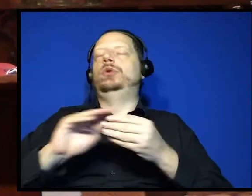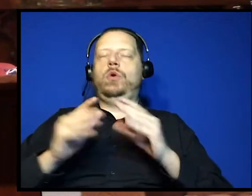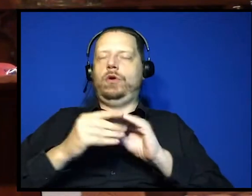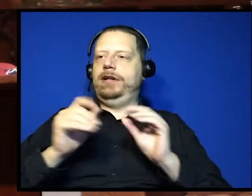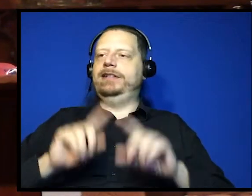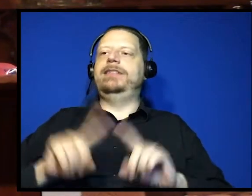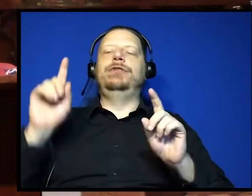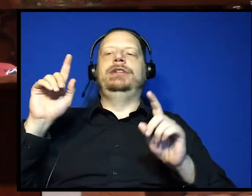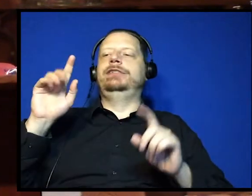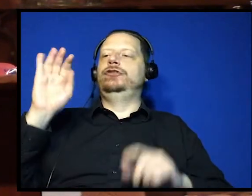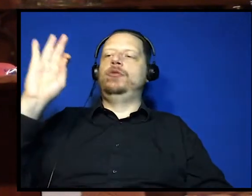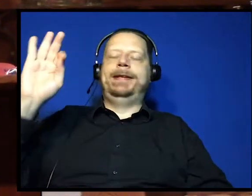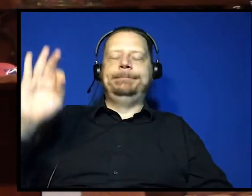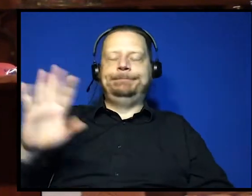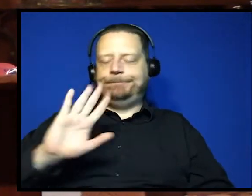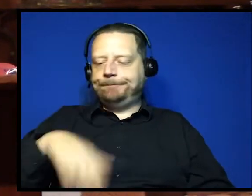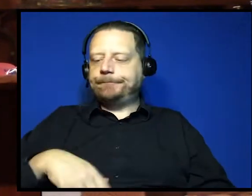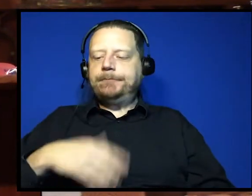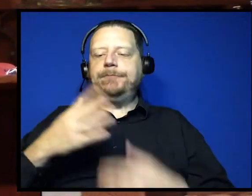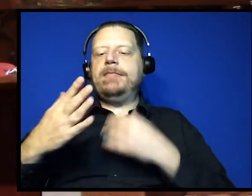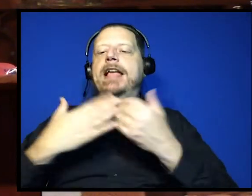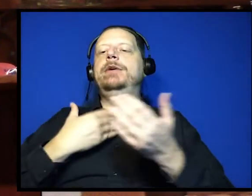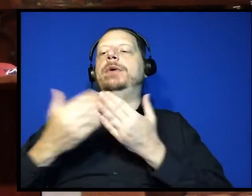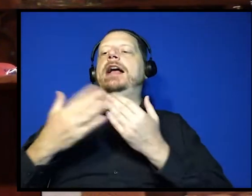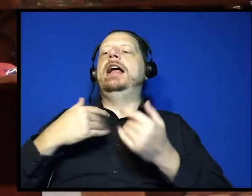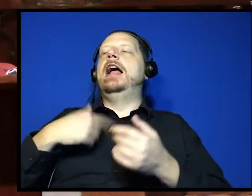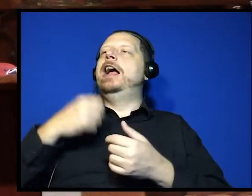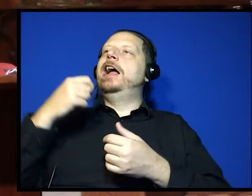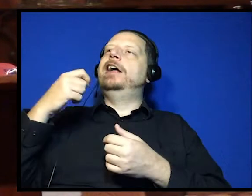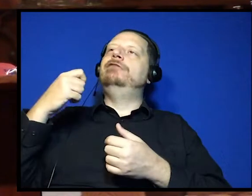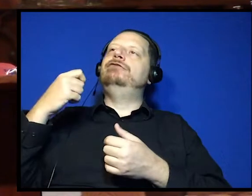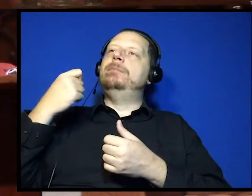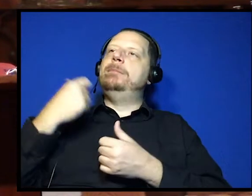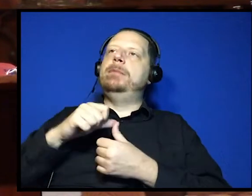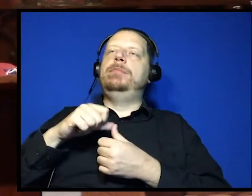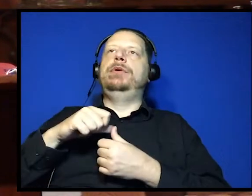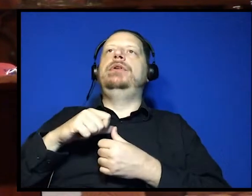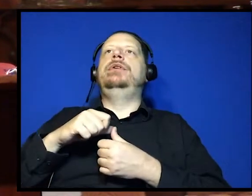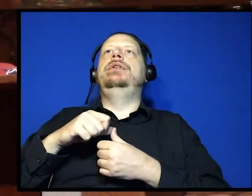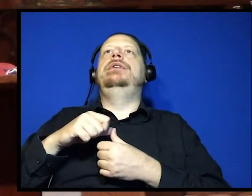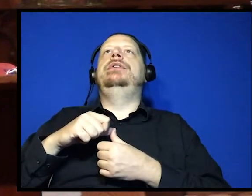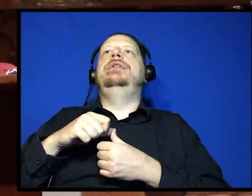know, sermon. But anyway, I just remember